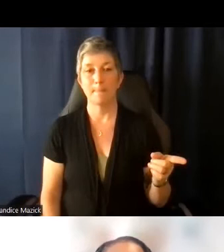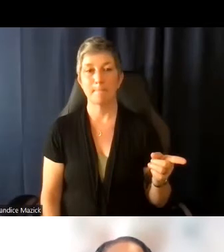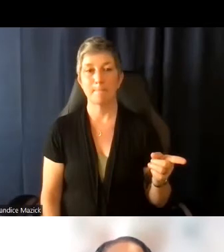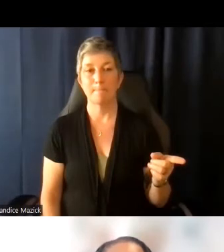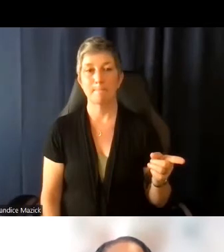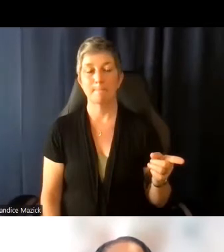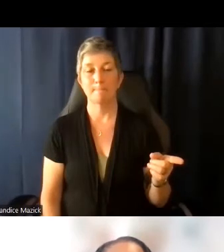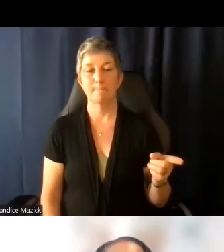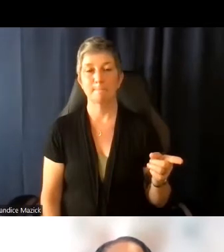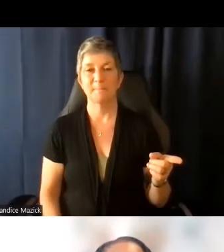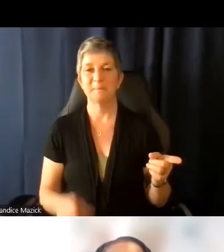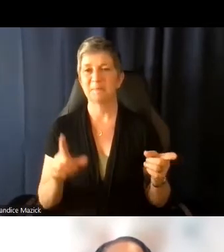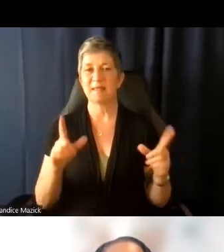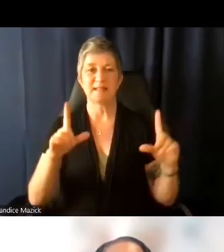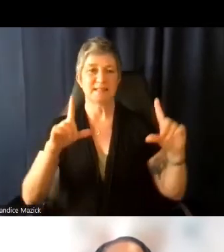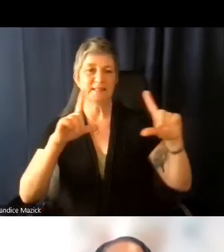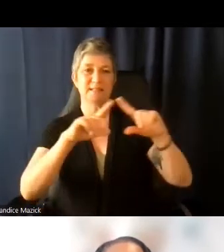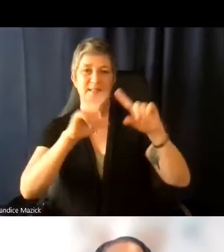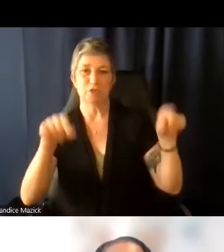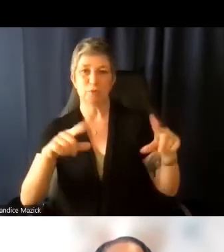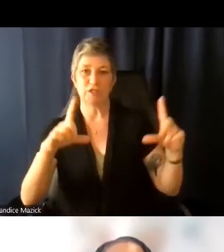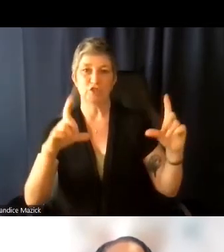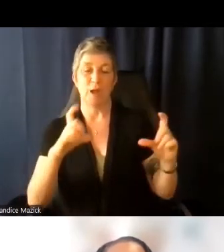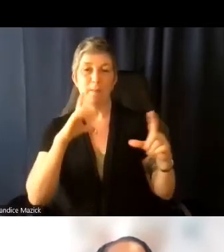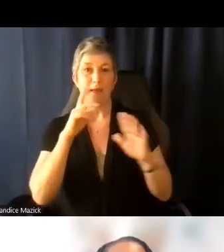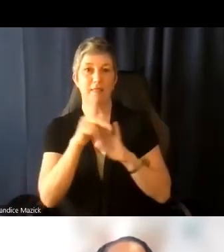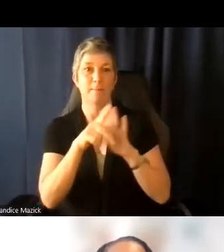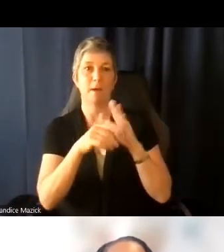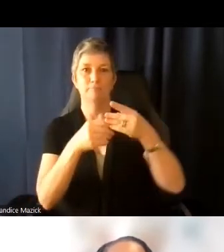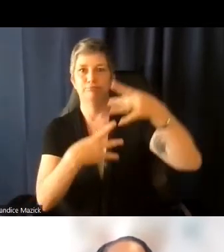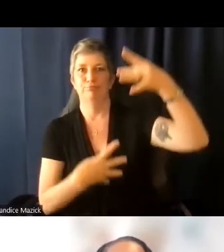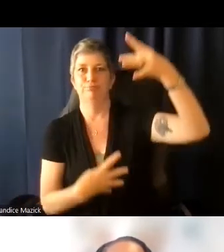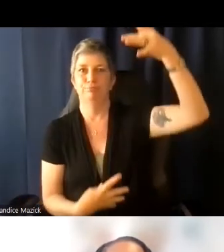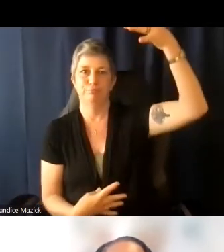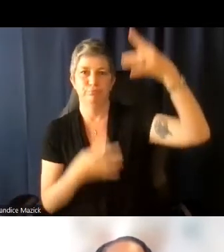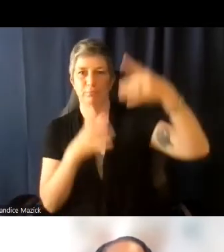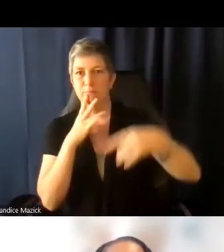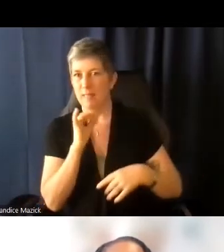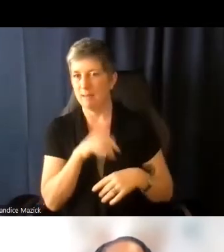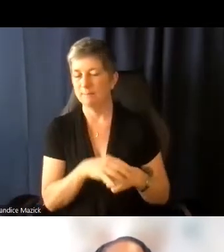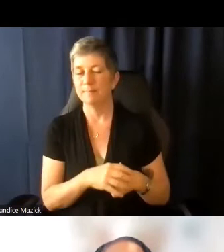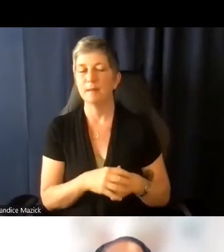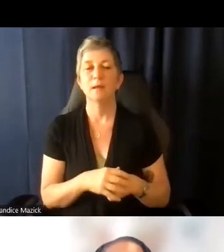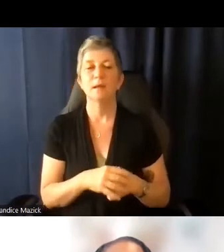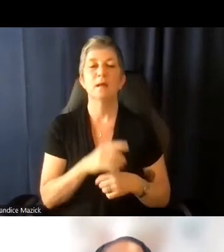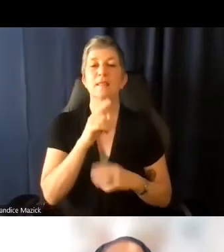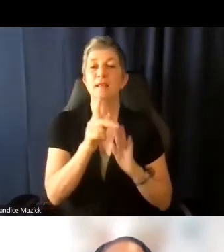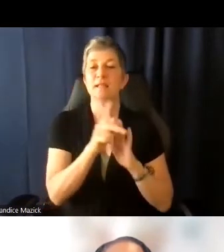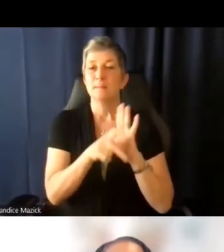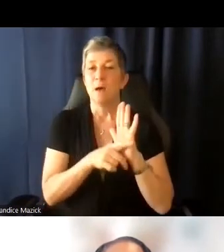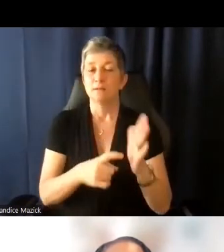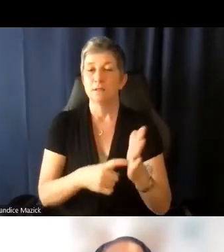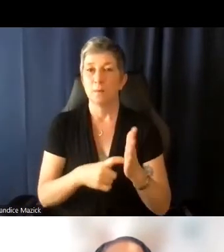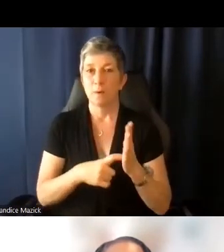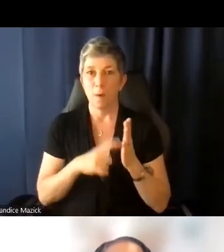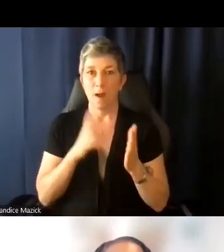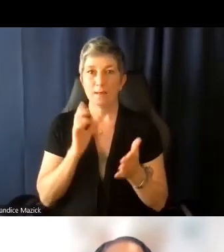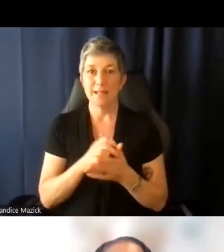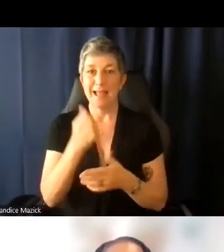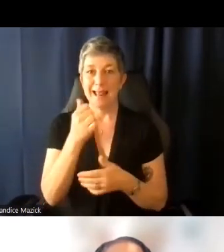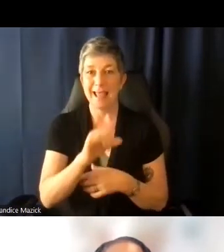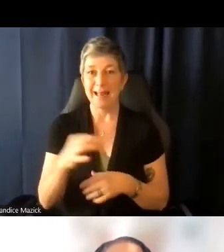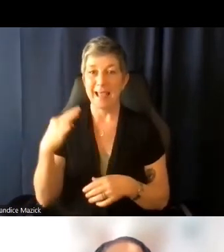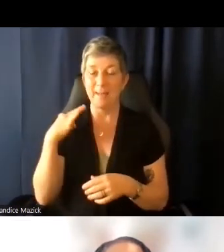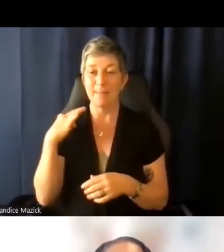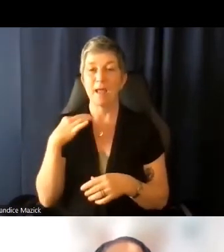and this is just a screenshot because the policy is much longer than this. This policy requires that any applicant